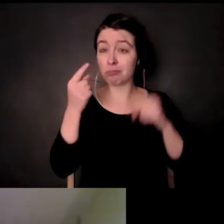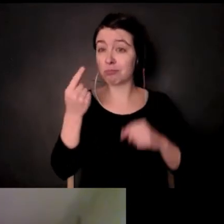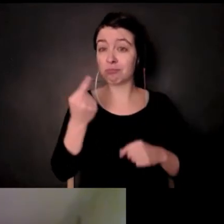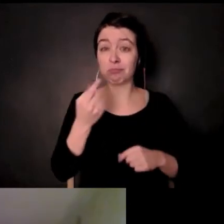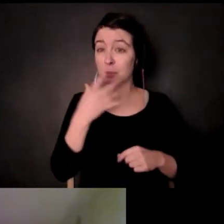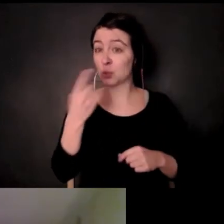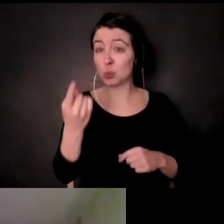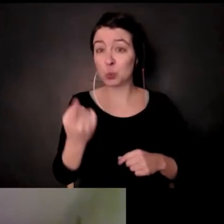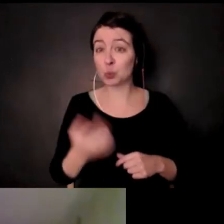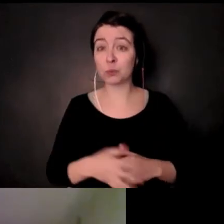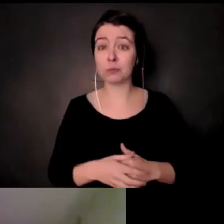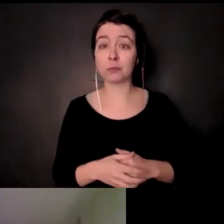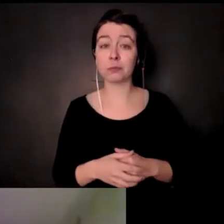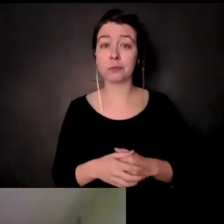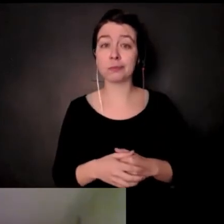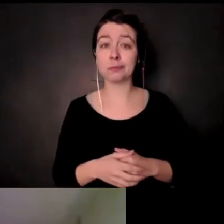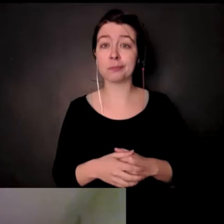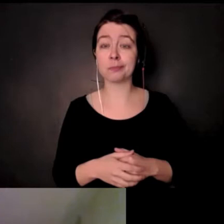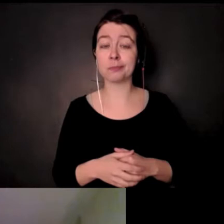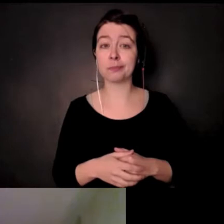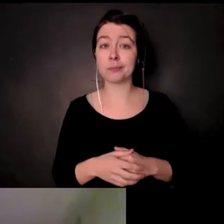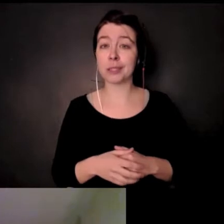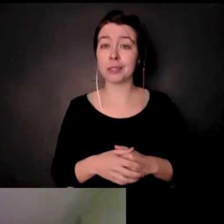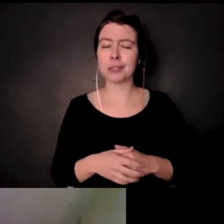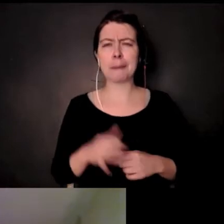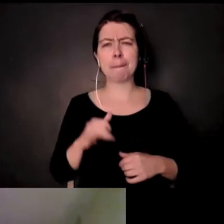Maybe giving it a color, a shape.